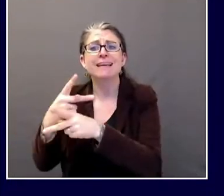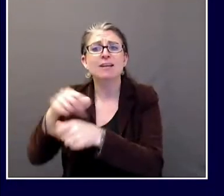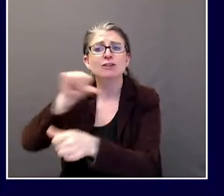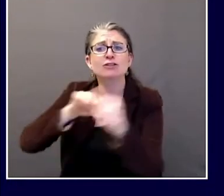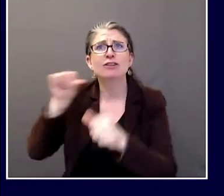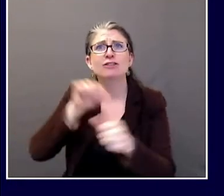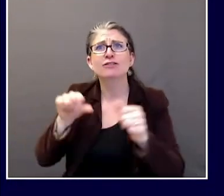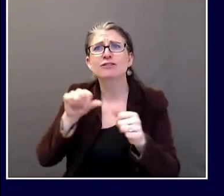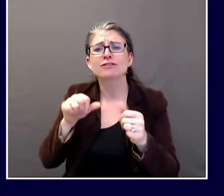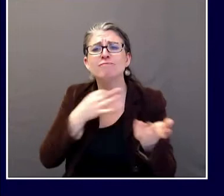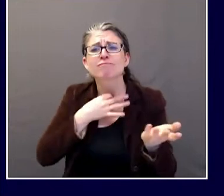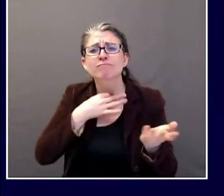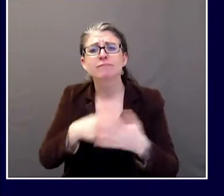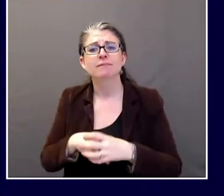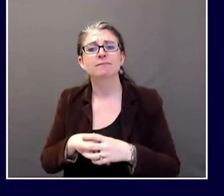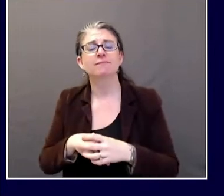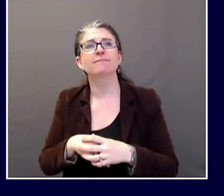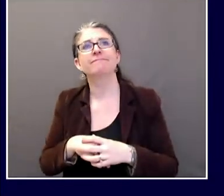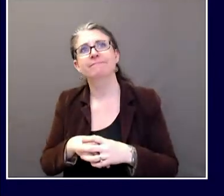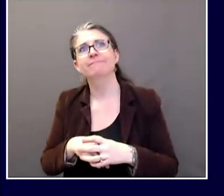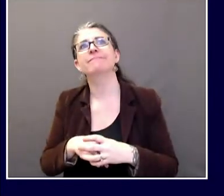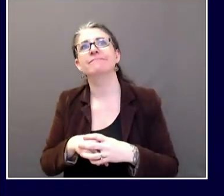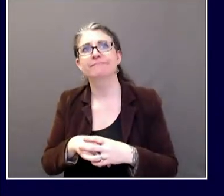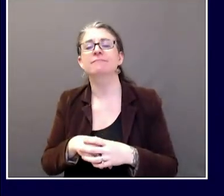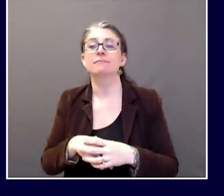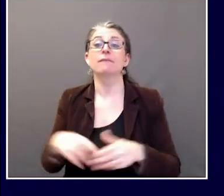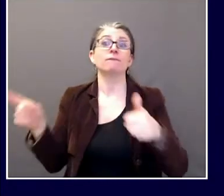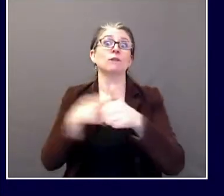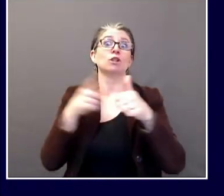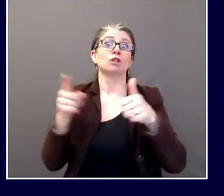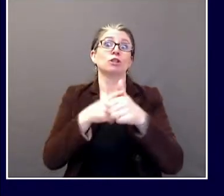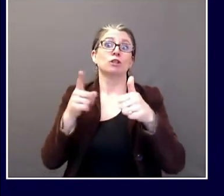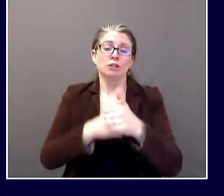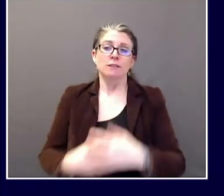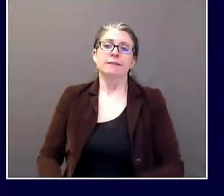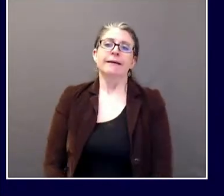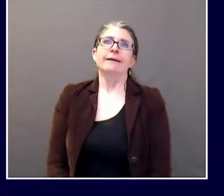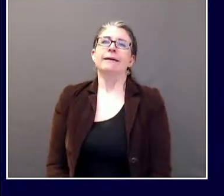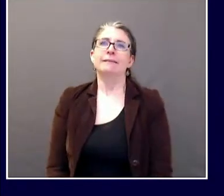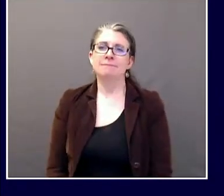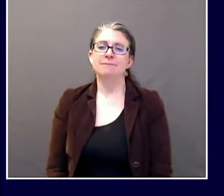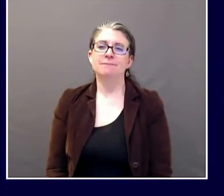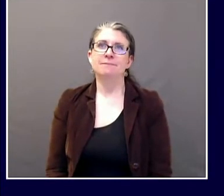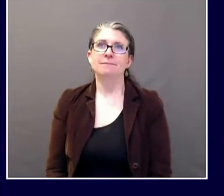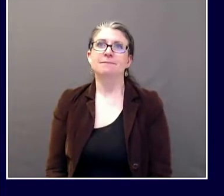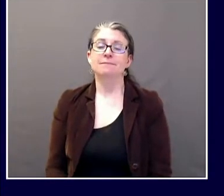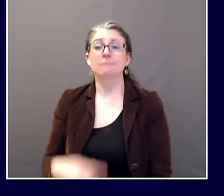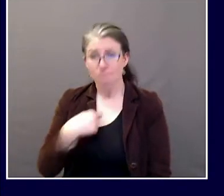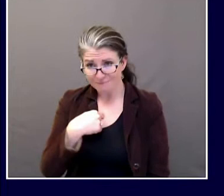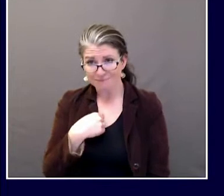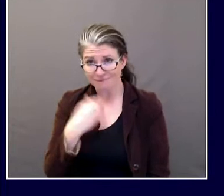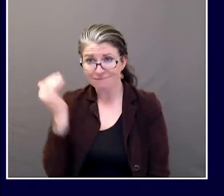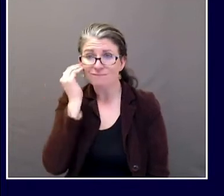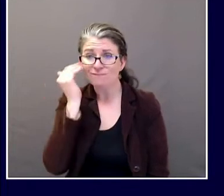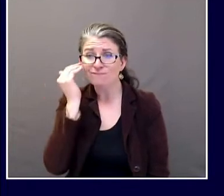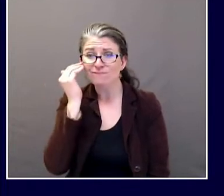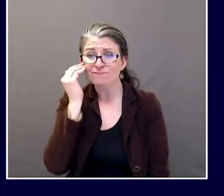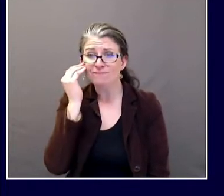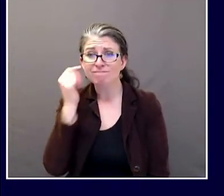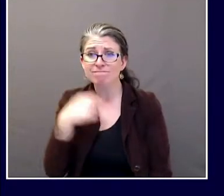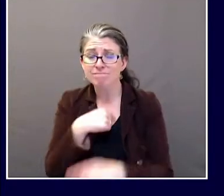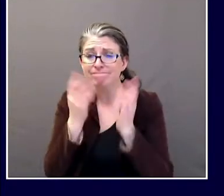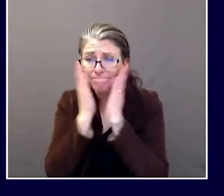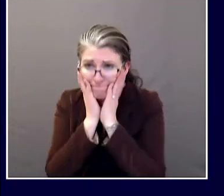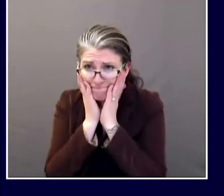get that. I want everyone to know that we are working as hard as we can to bring on tools that will not